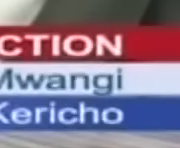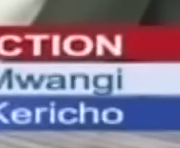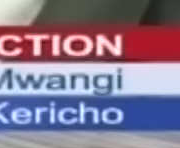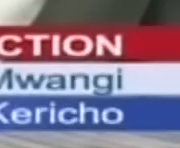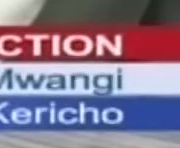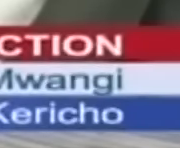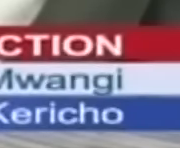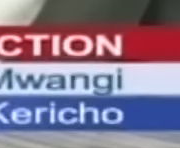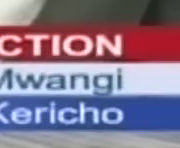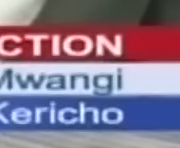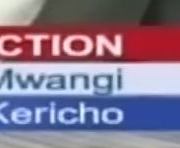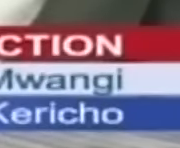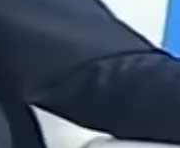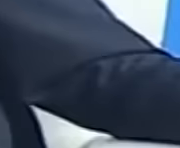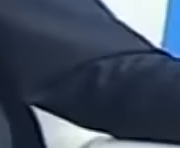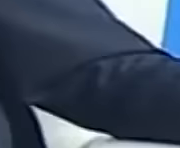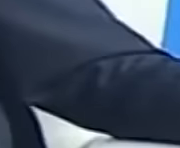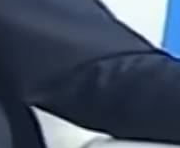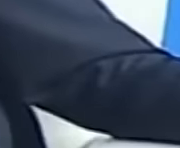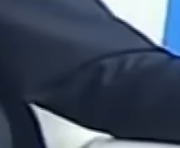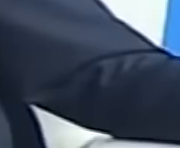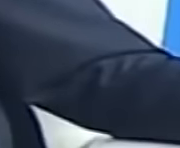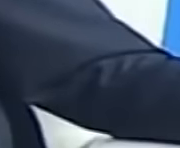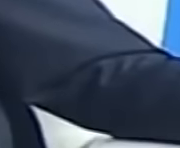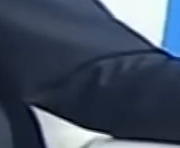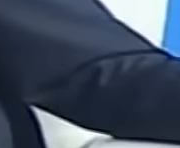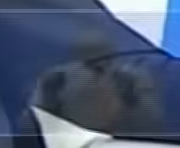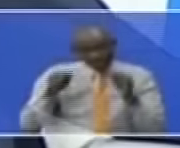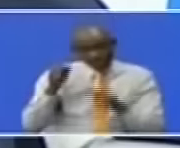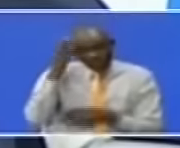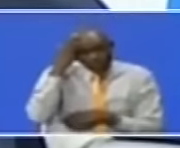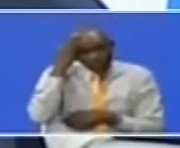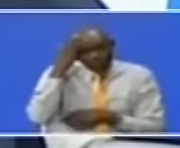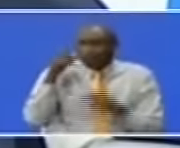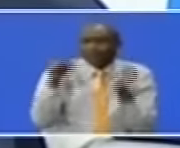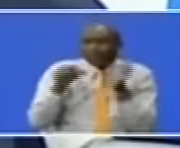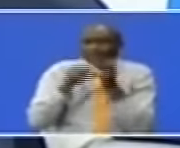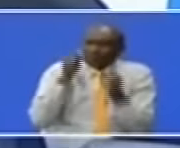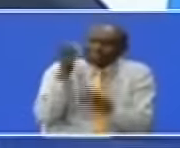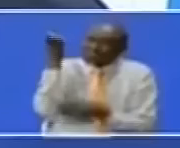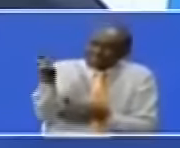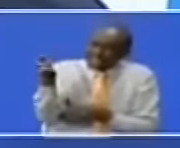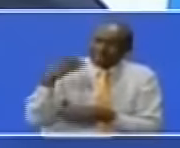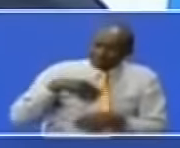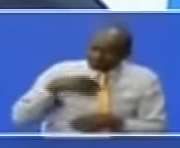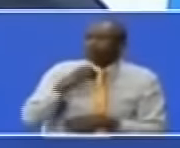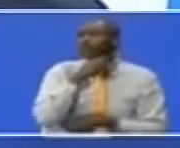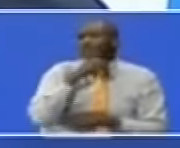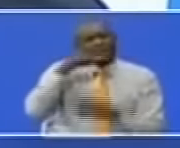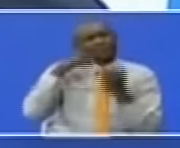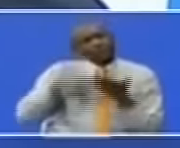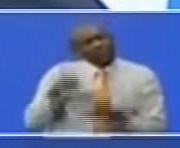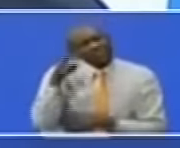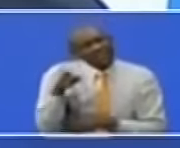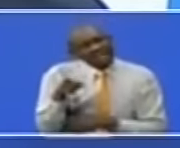Smart. Marimi, do we know exactly what issues are being raised for Bureti constituency? Because earlier on, the SG of KANU, Nick Salat,